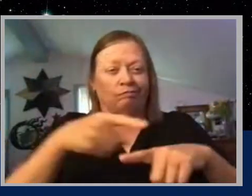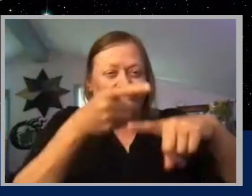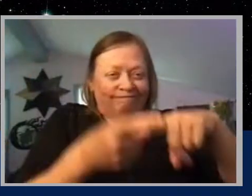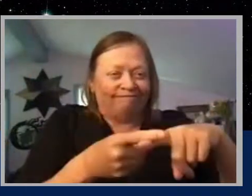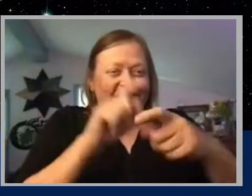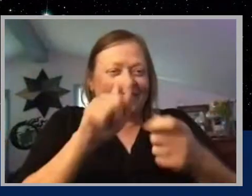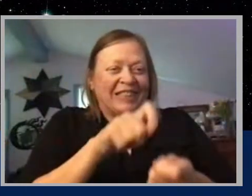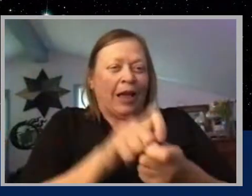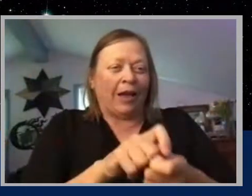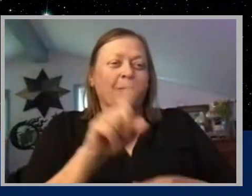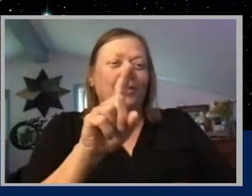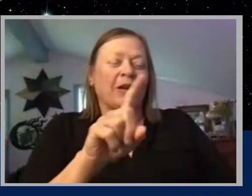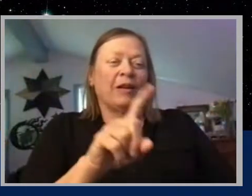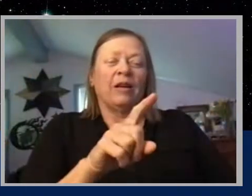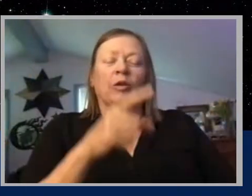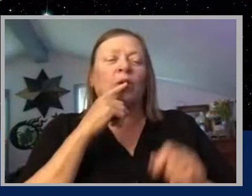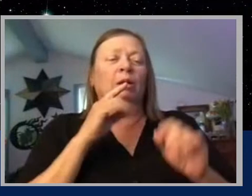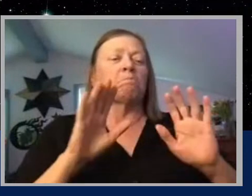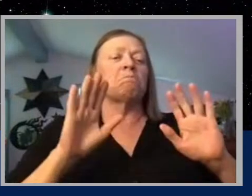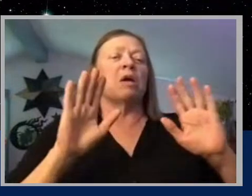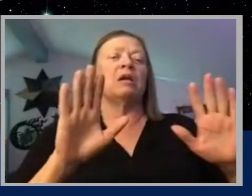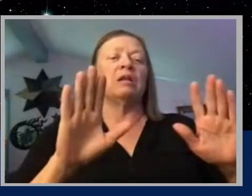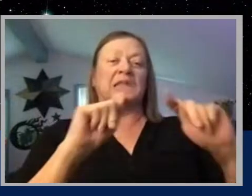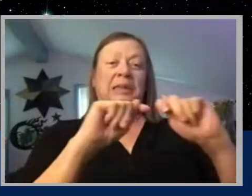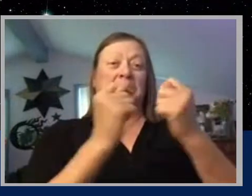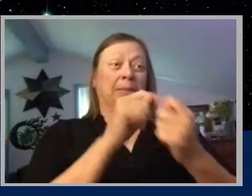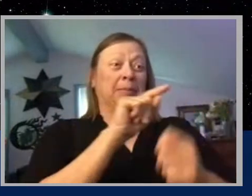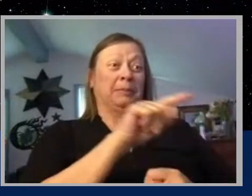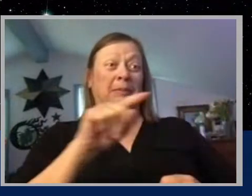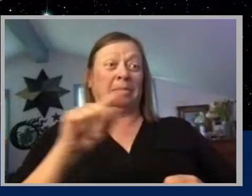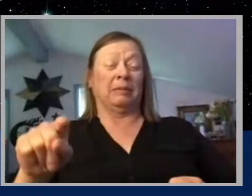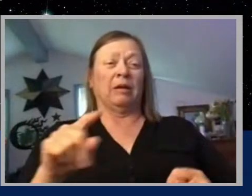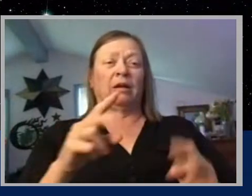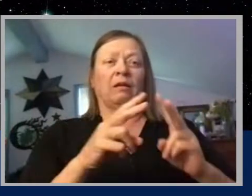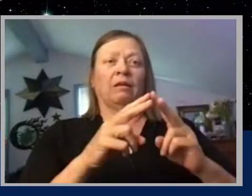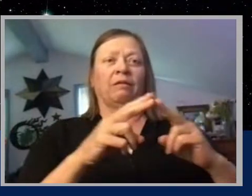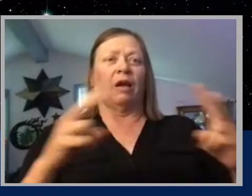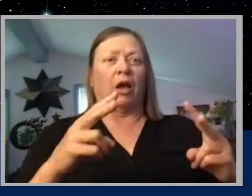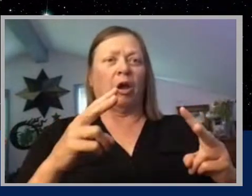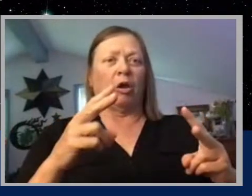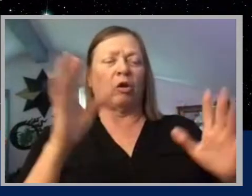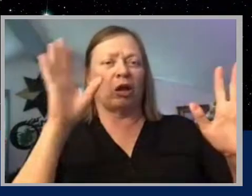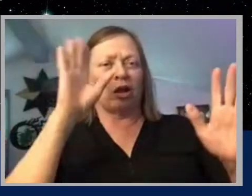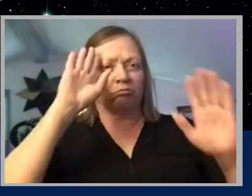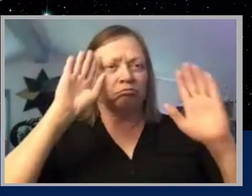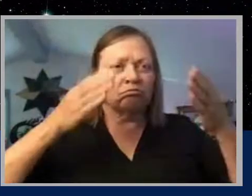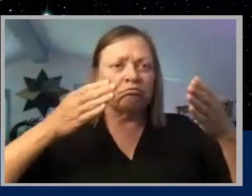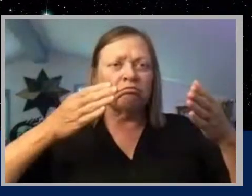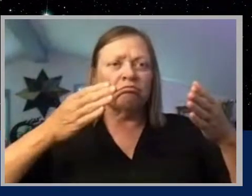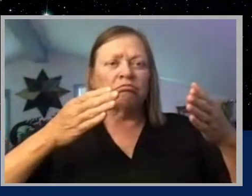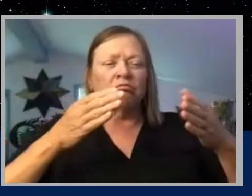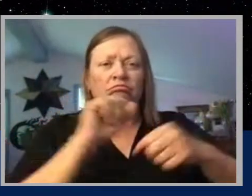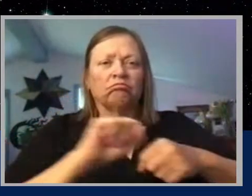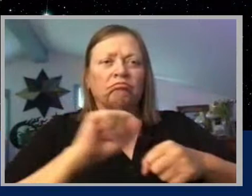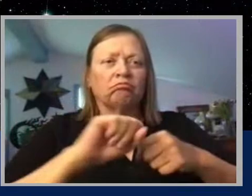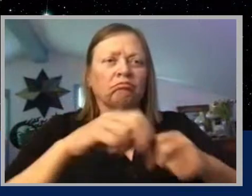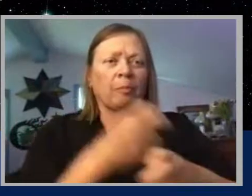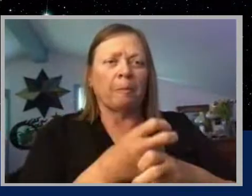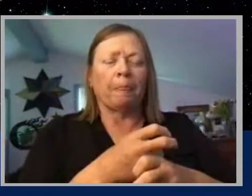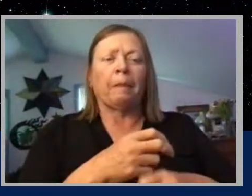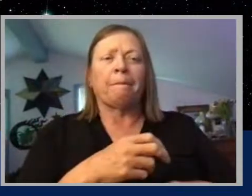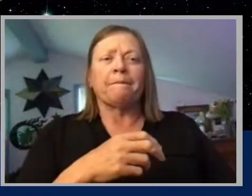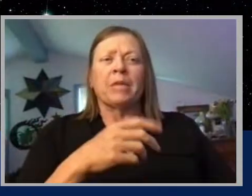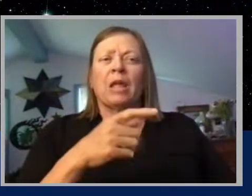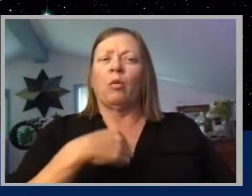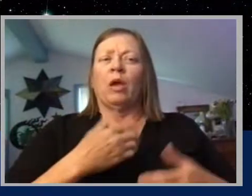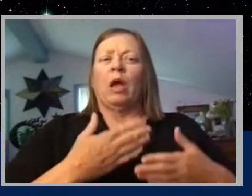very amazing, dedicated team, and we're very thankful that all of this was established by the commercial crew program first. We just